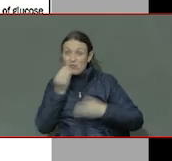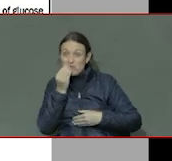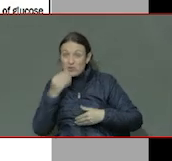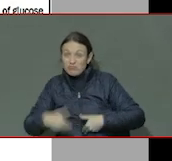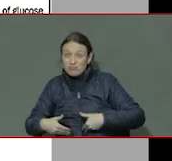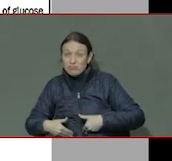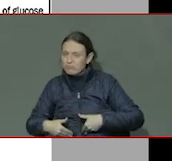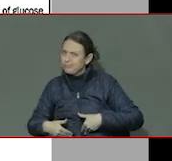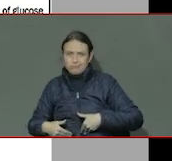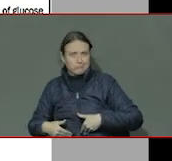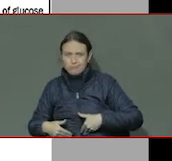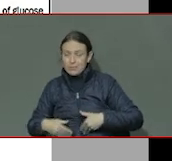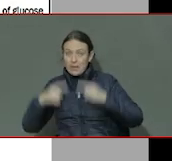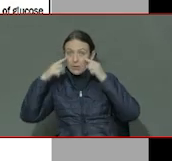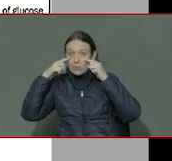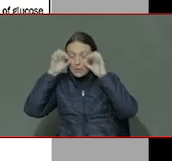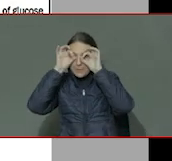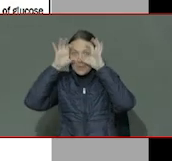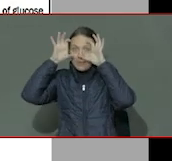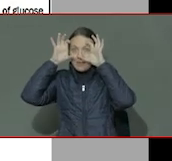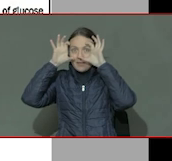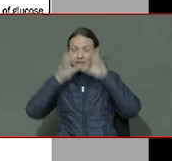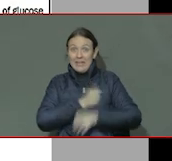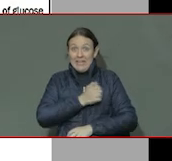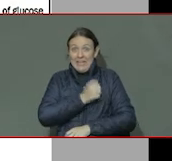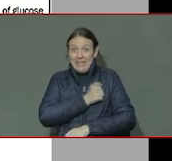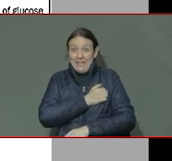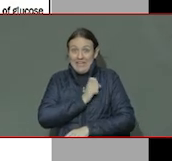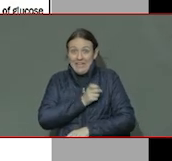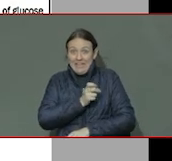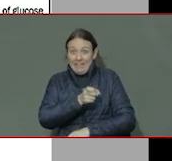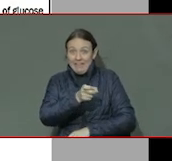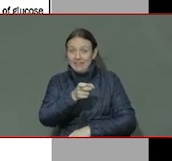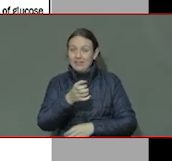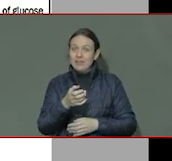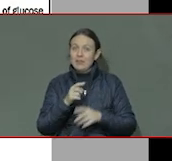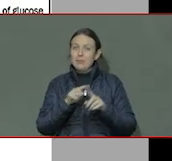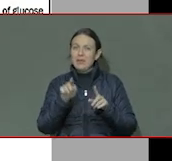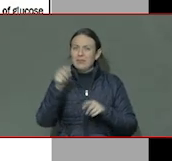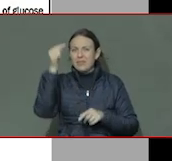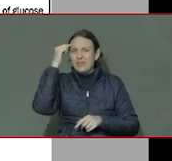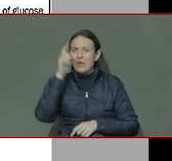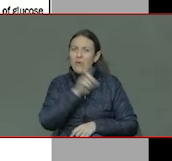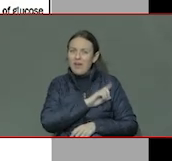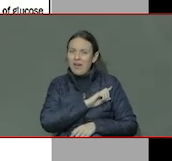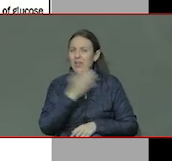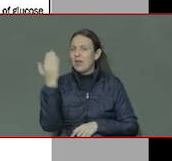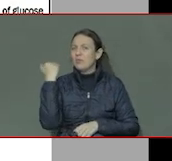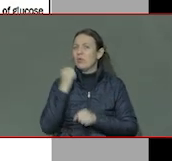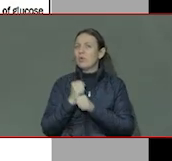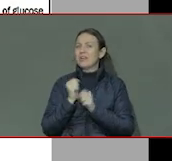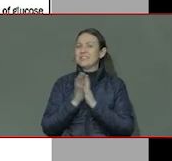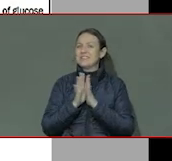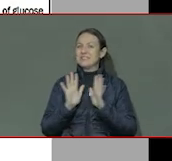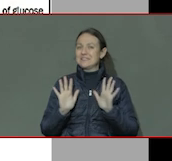to have your pupils dilated, your heart rate will increase, but ask yourself why. In grade 10, we